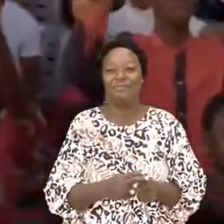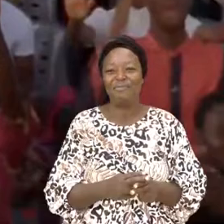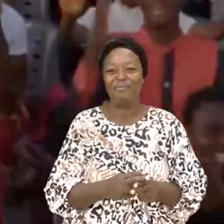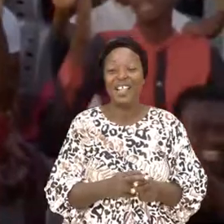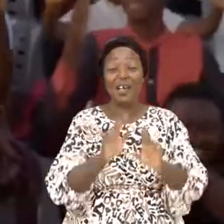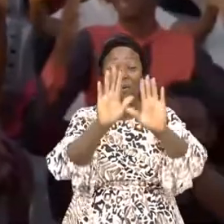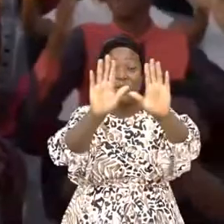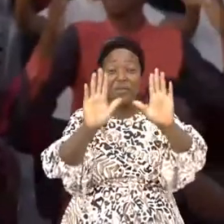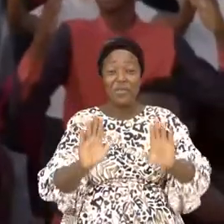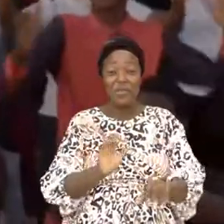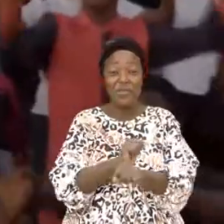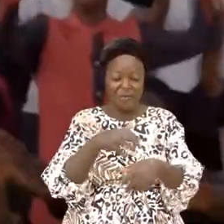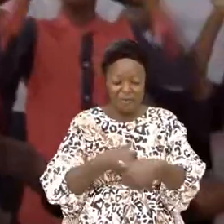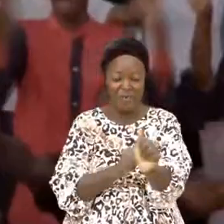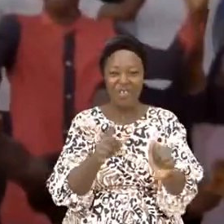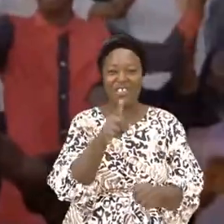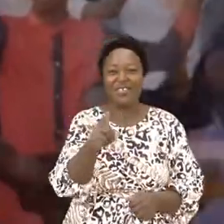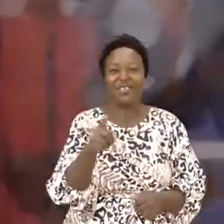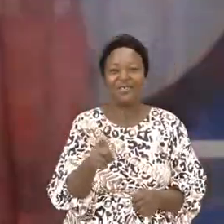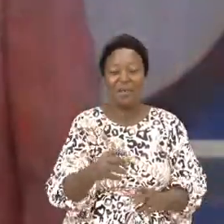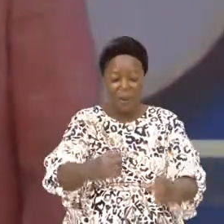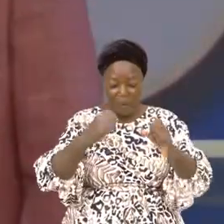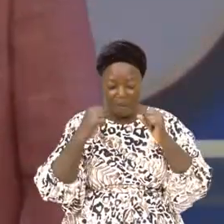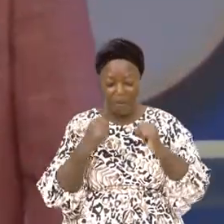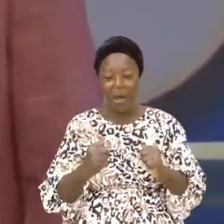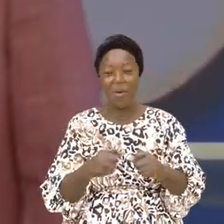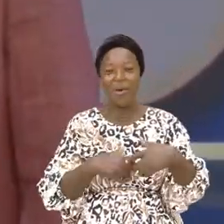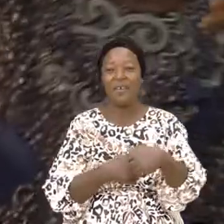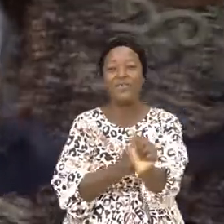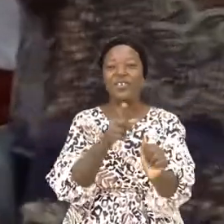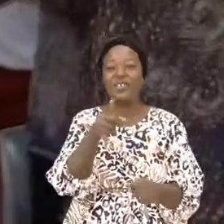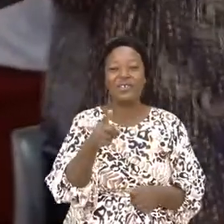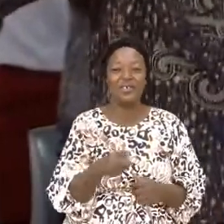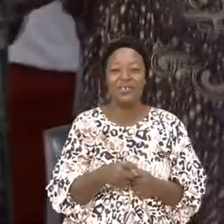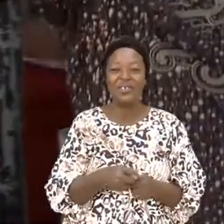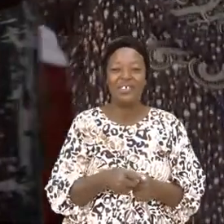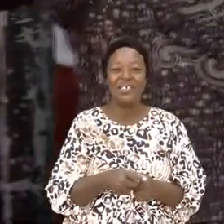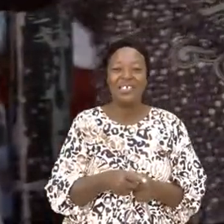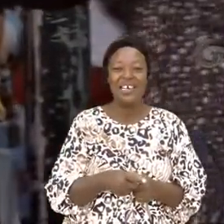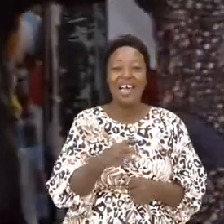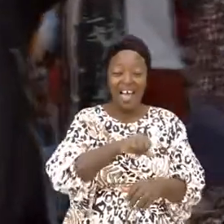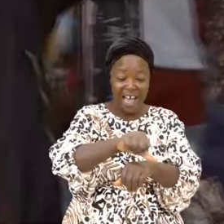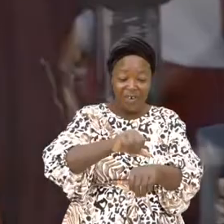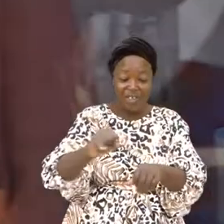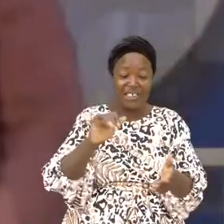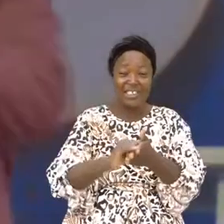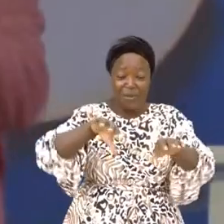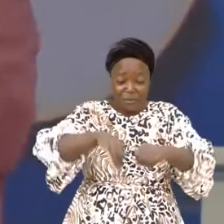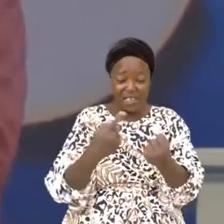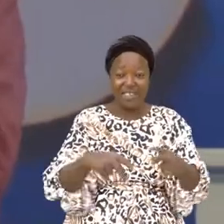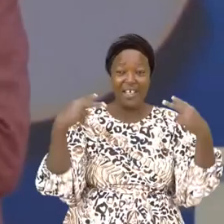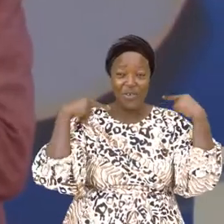Miracle following you. Power following you. Anointing that breaks the